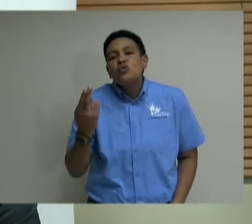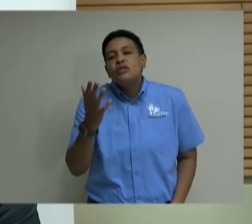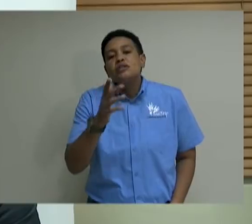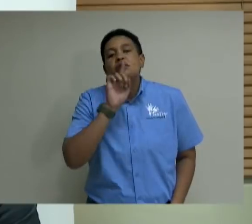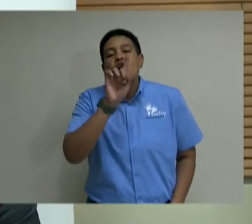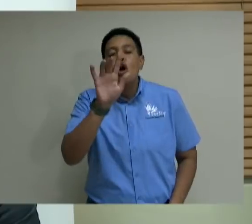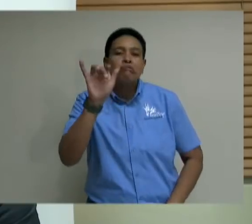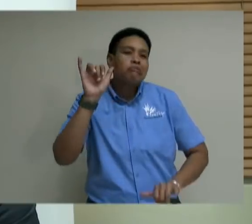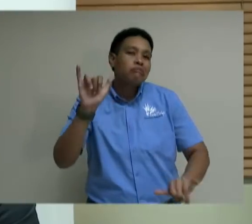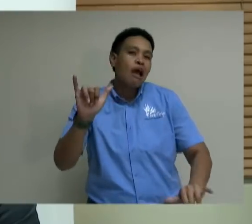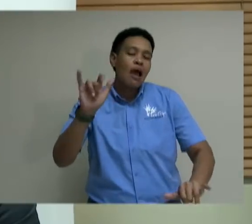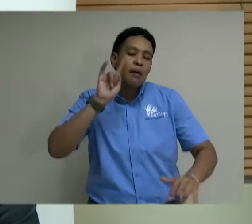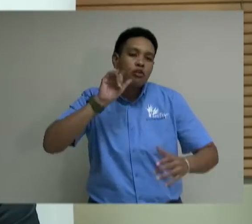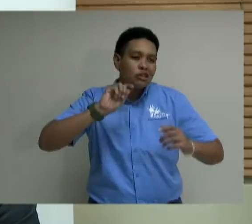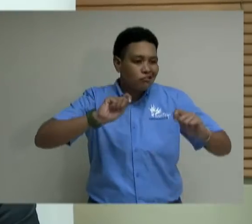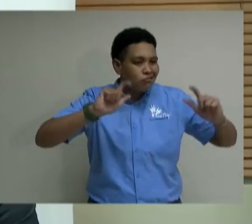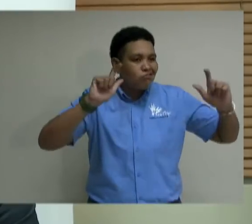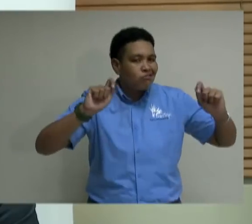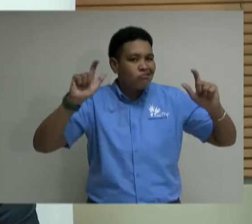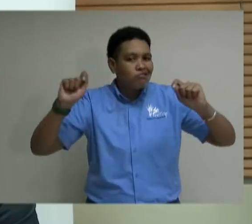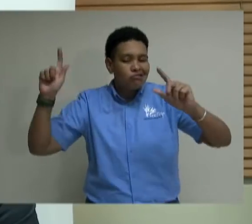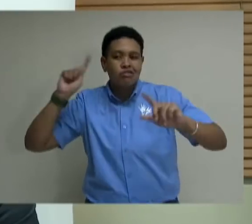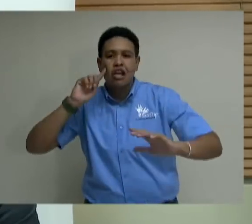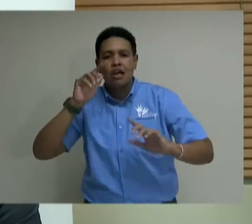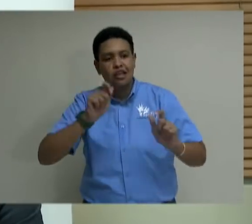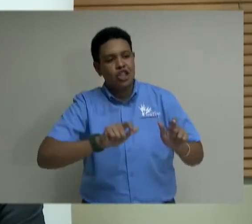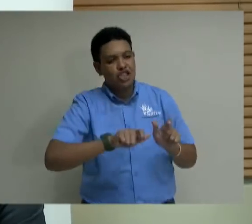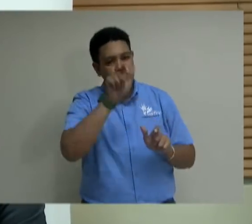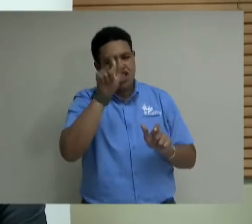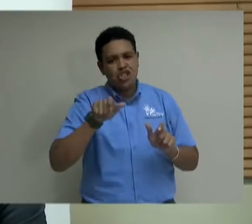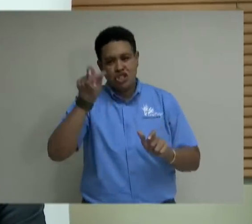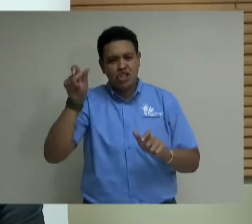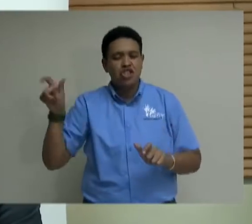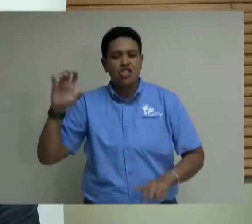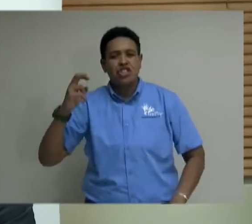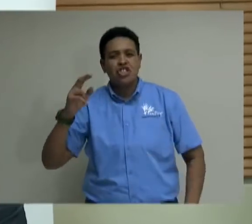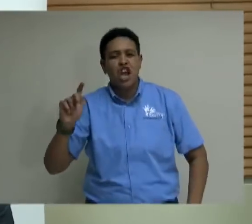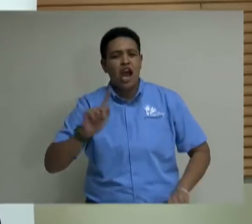her usual graphs and charts. Dr. Bisesa Mackenzie.